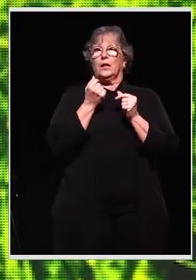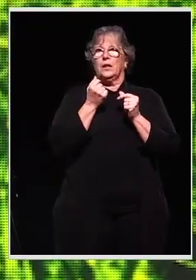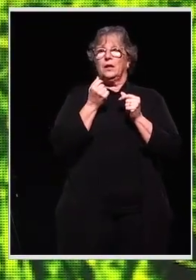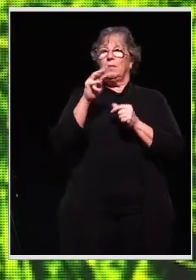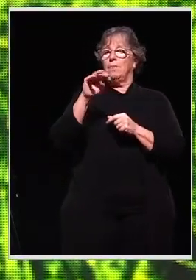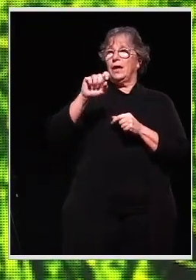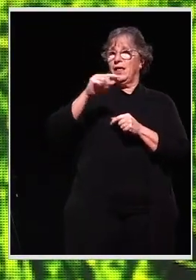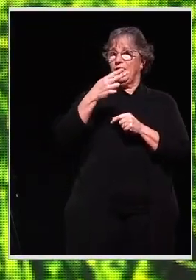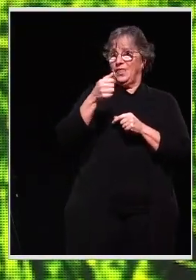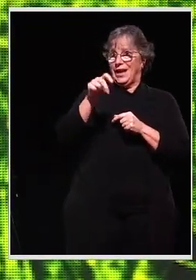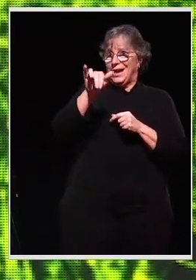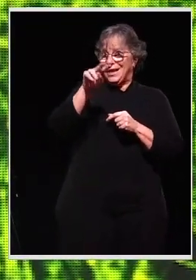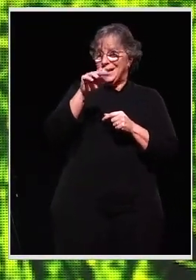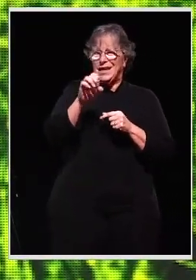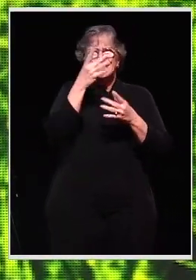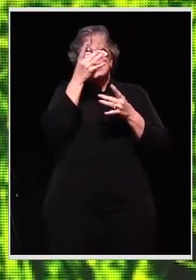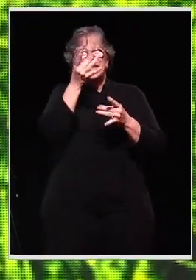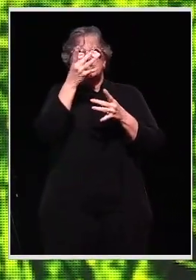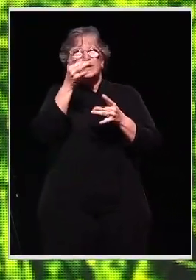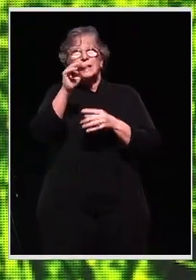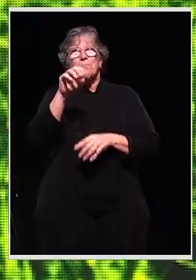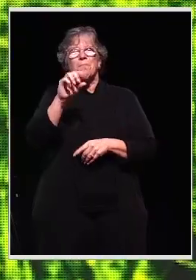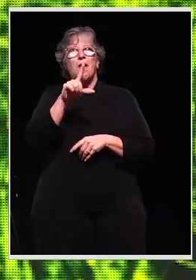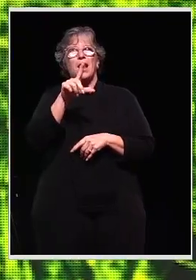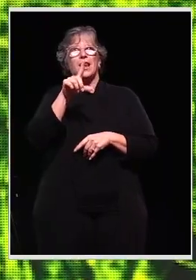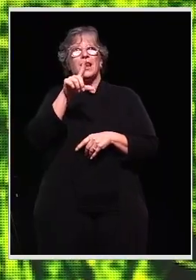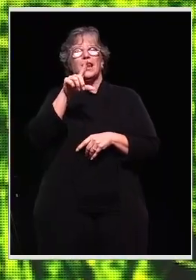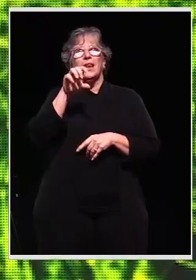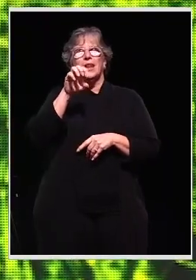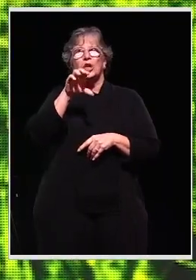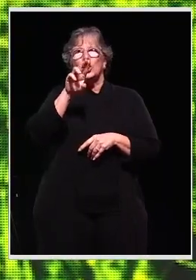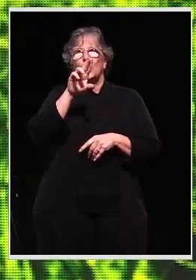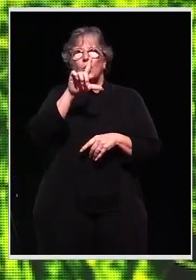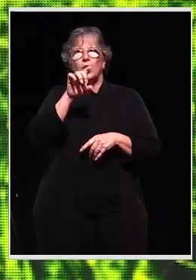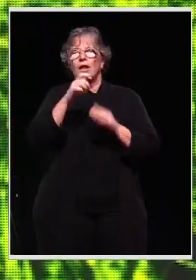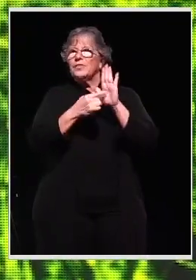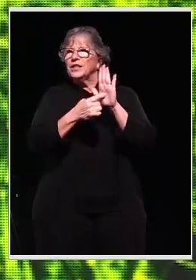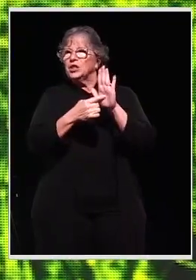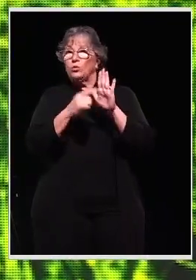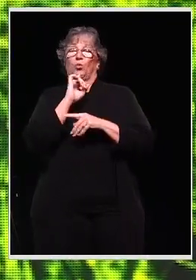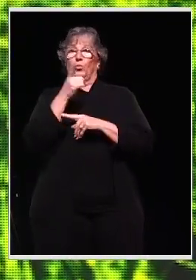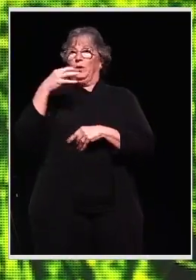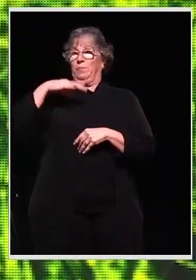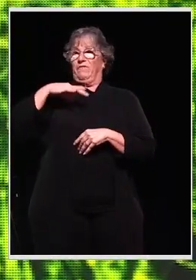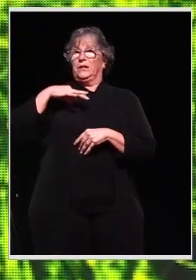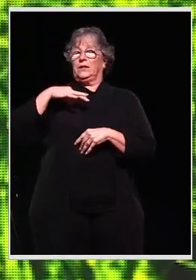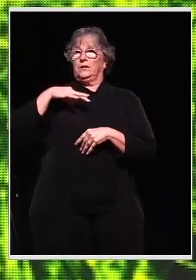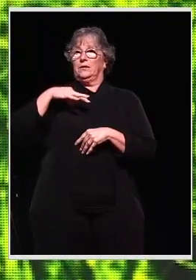Methane is one of those really interesting molecules that reveals more significant real-time benefits, to your